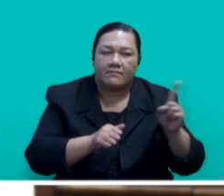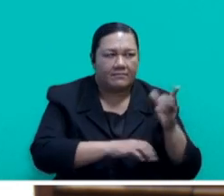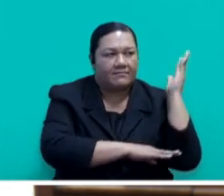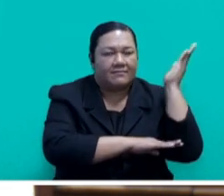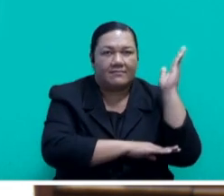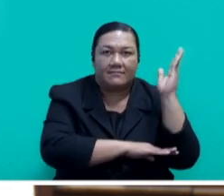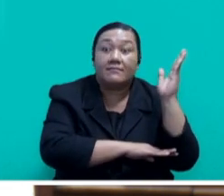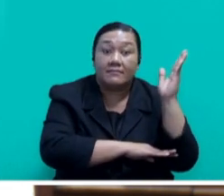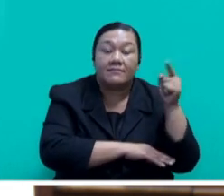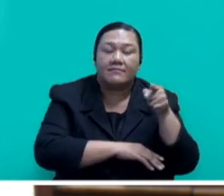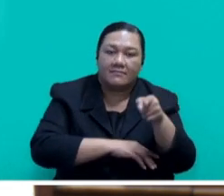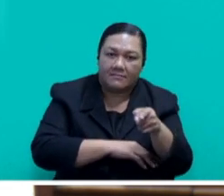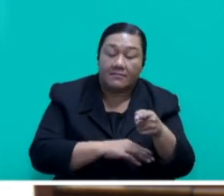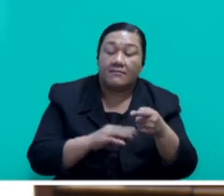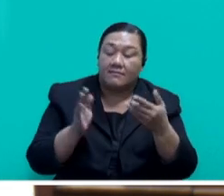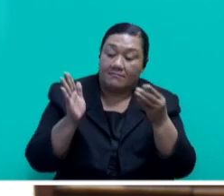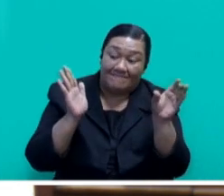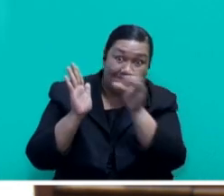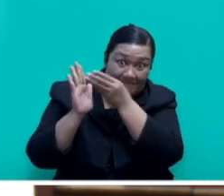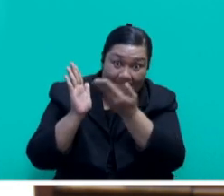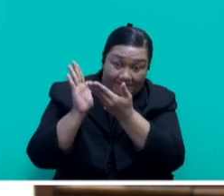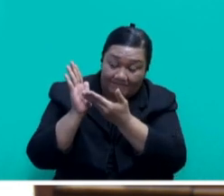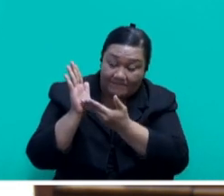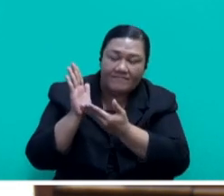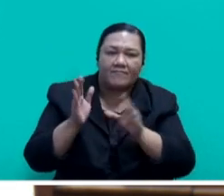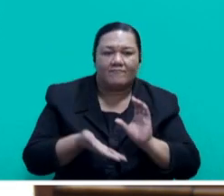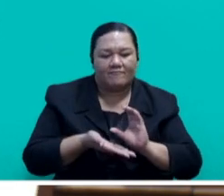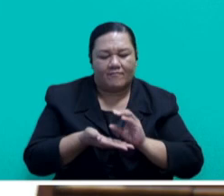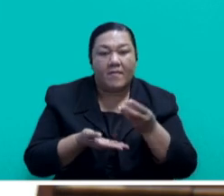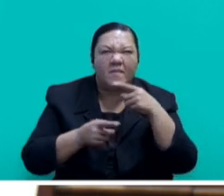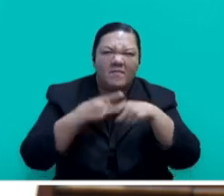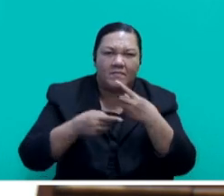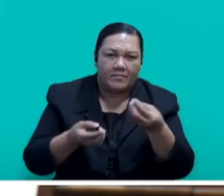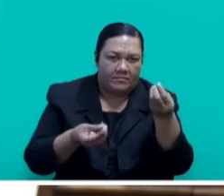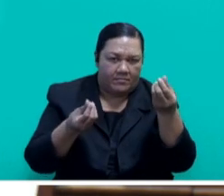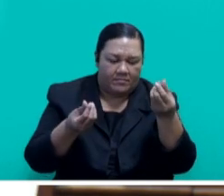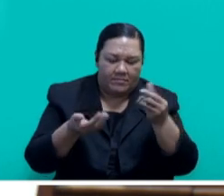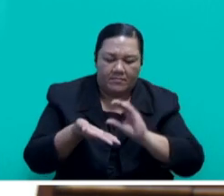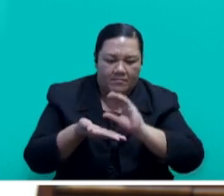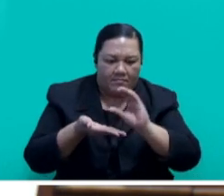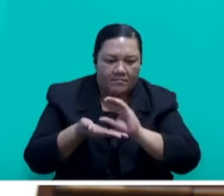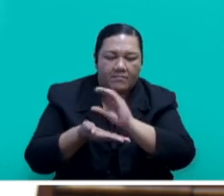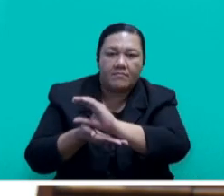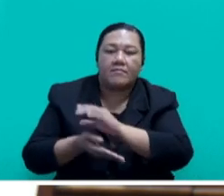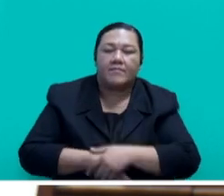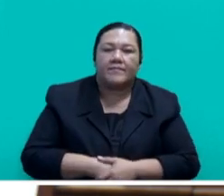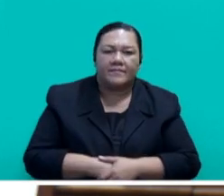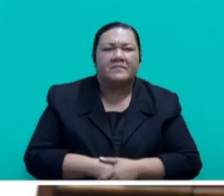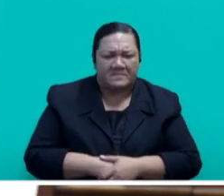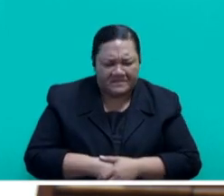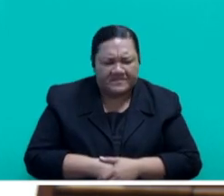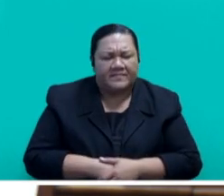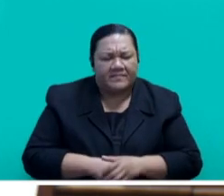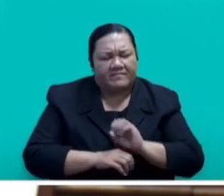by government and allocations. We will continue to encourage constructive criticisms